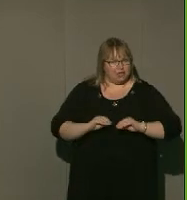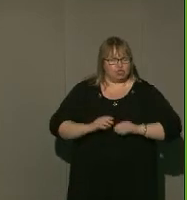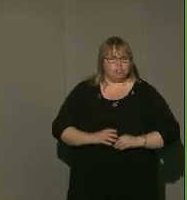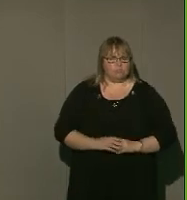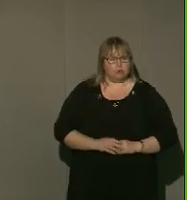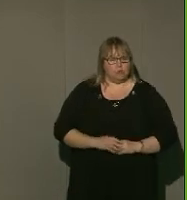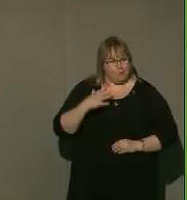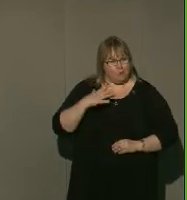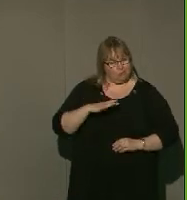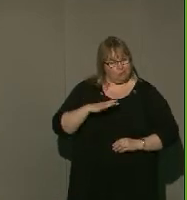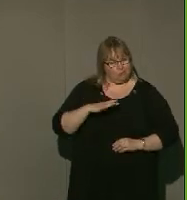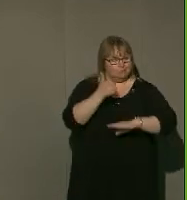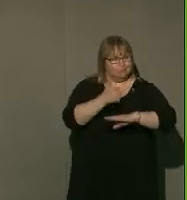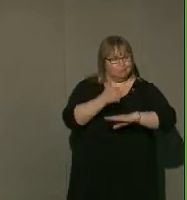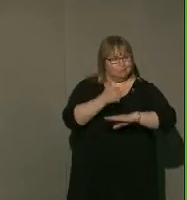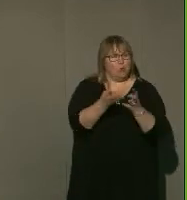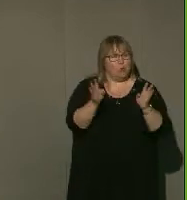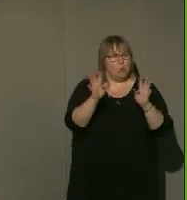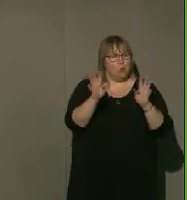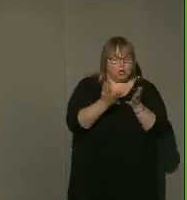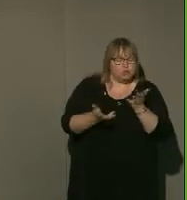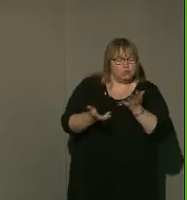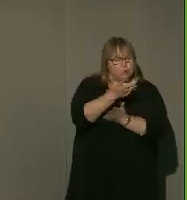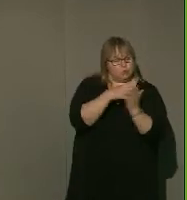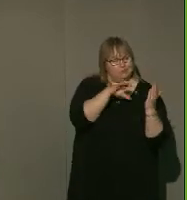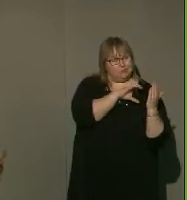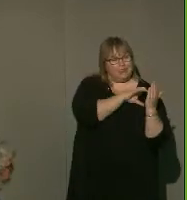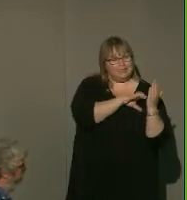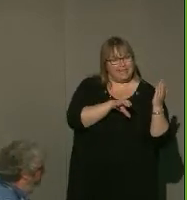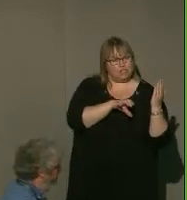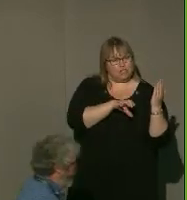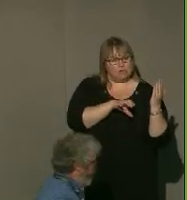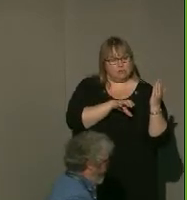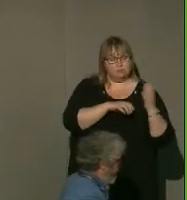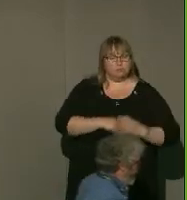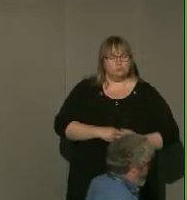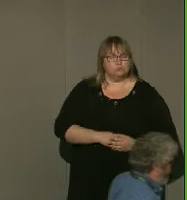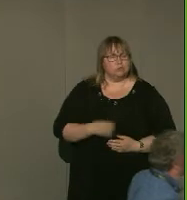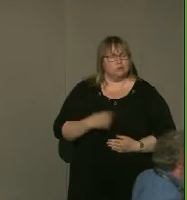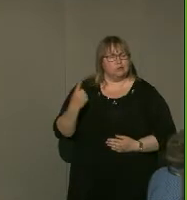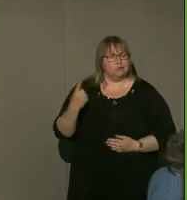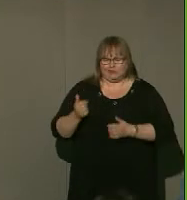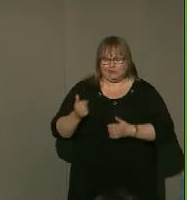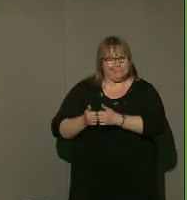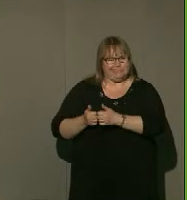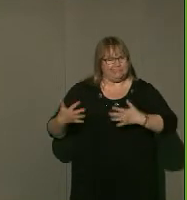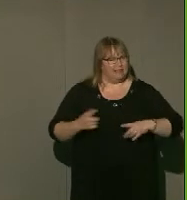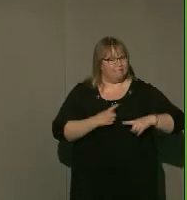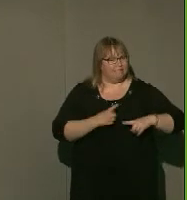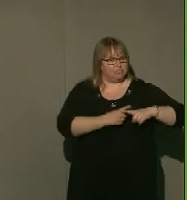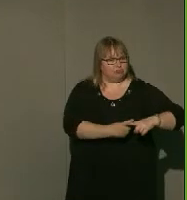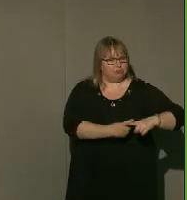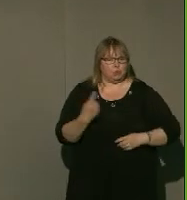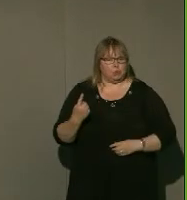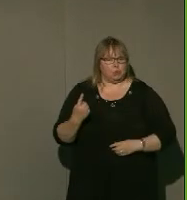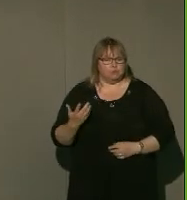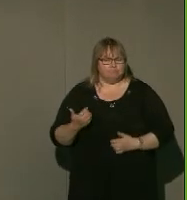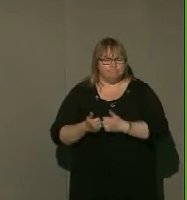working party to review our section on that. So is there anybody against that?